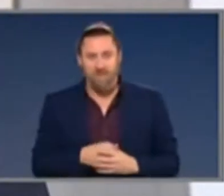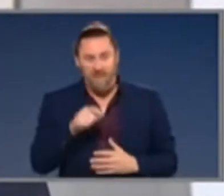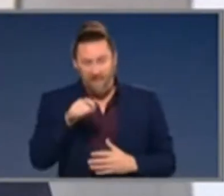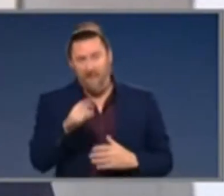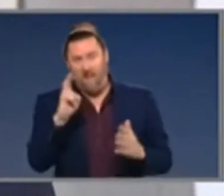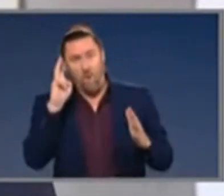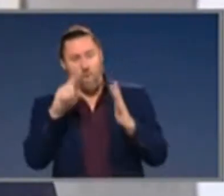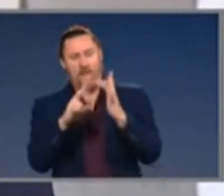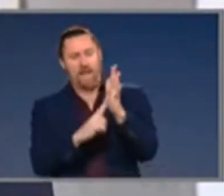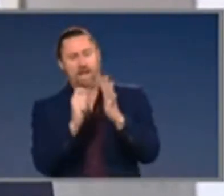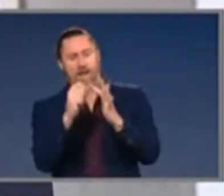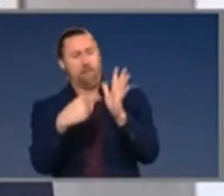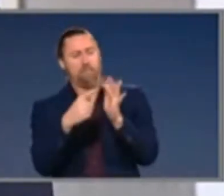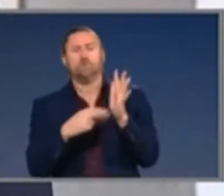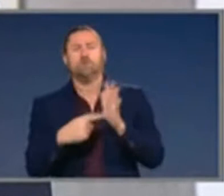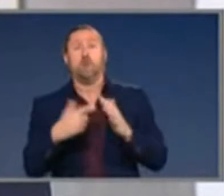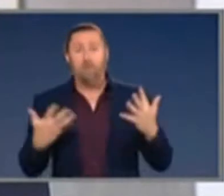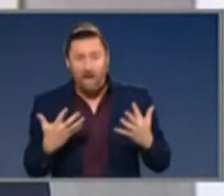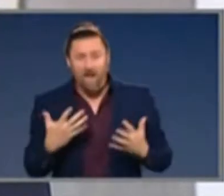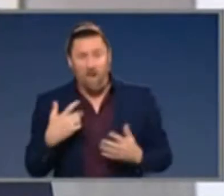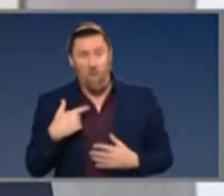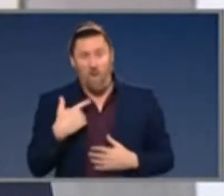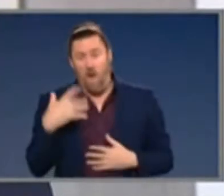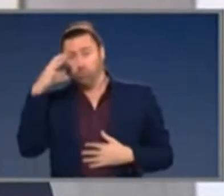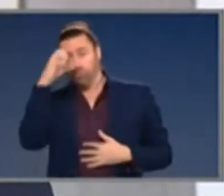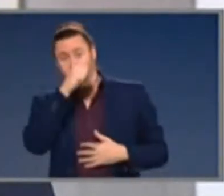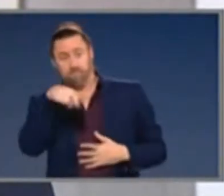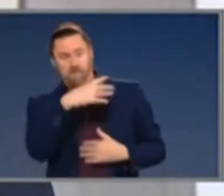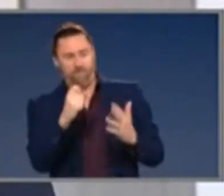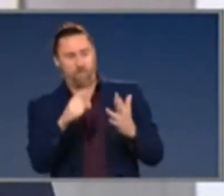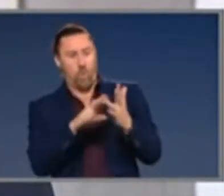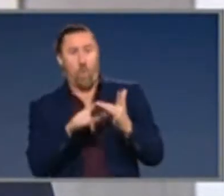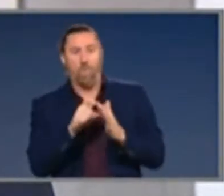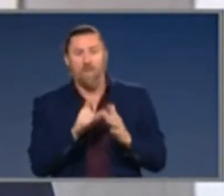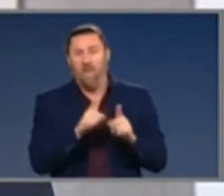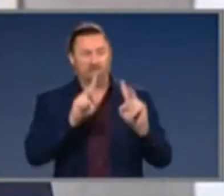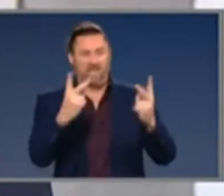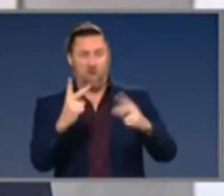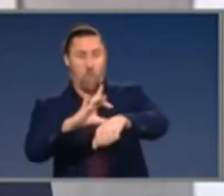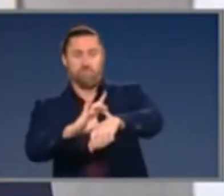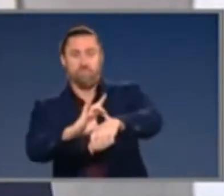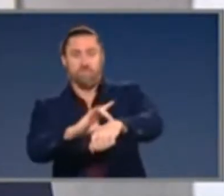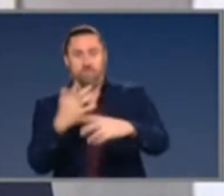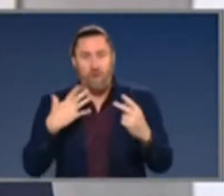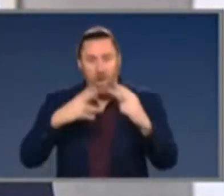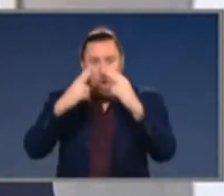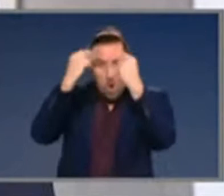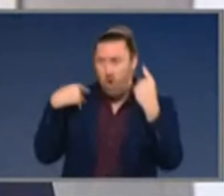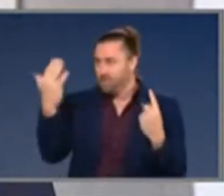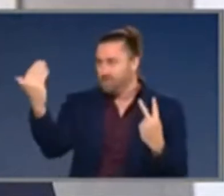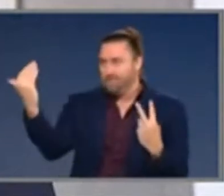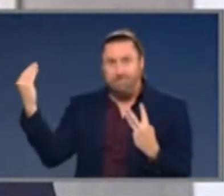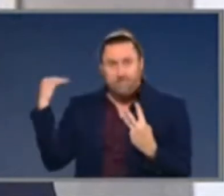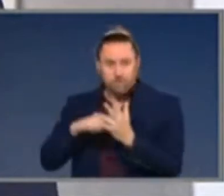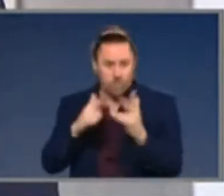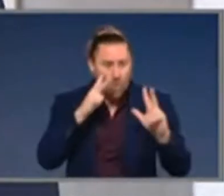an inpatient care type facility akin to what you would see in a hospital. And so that requires,